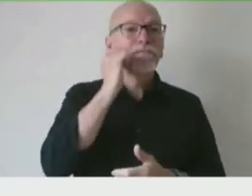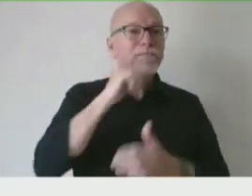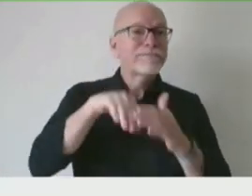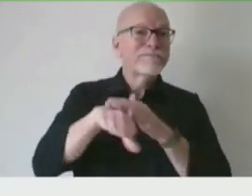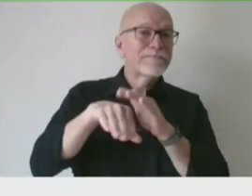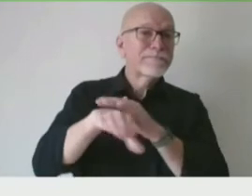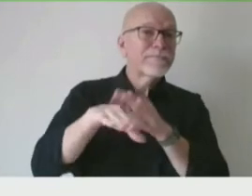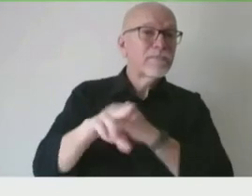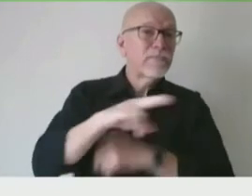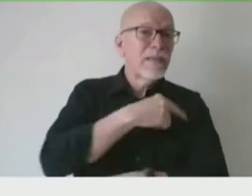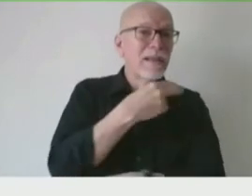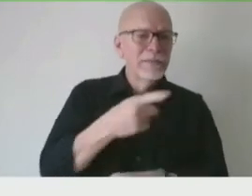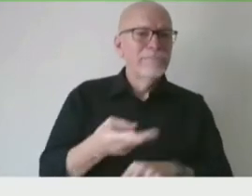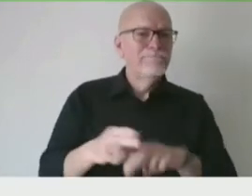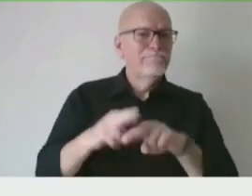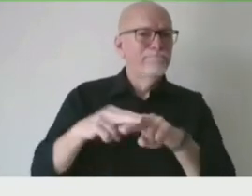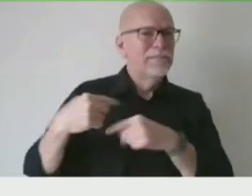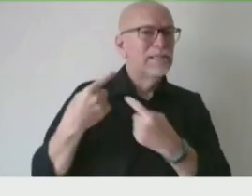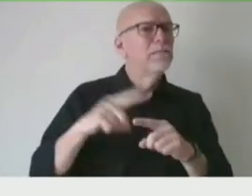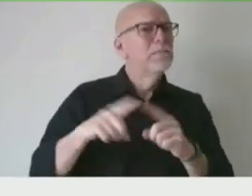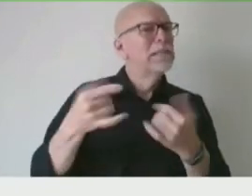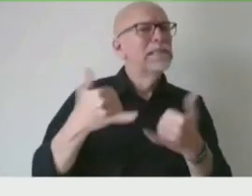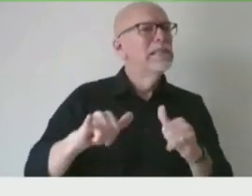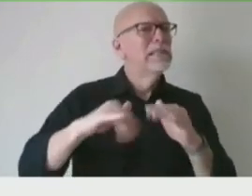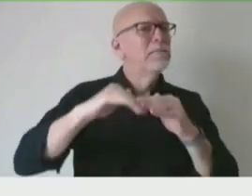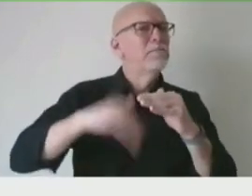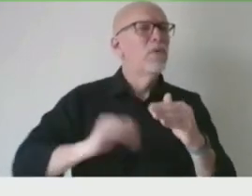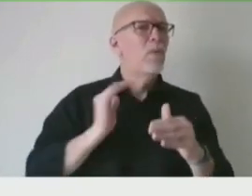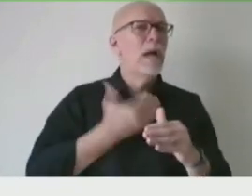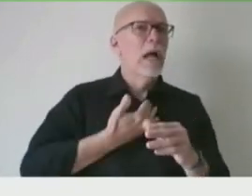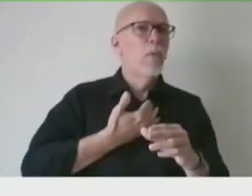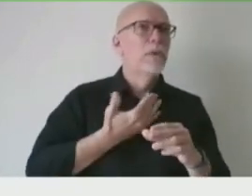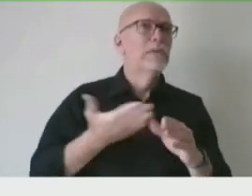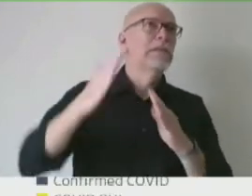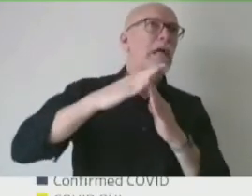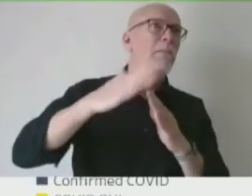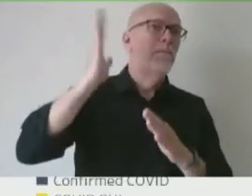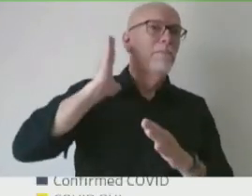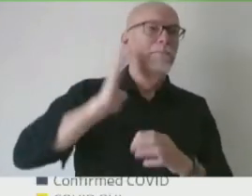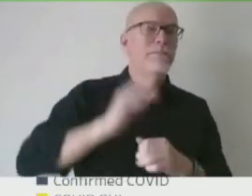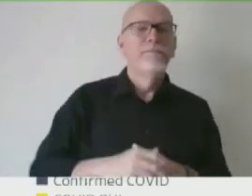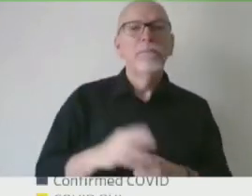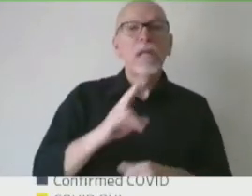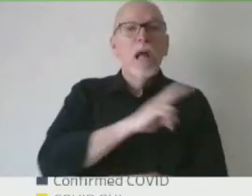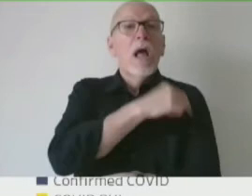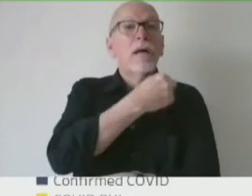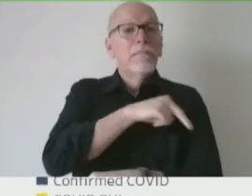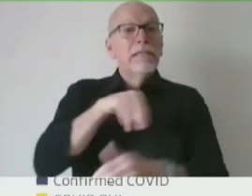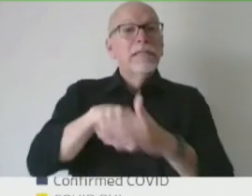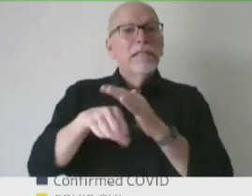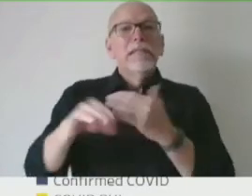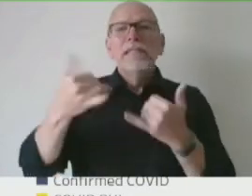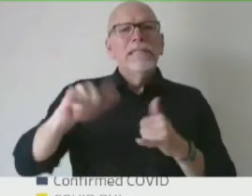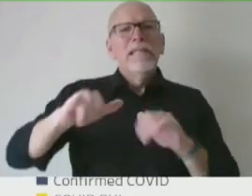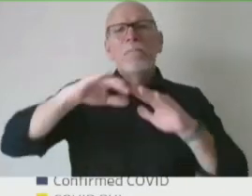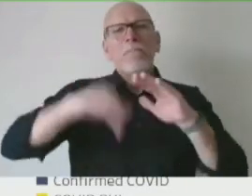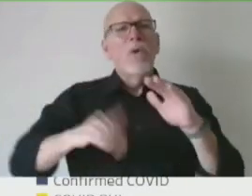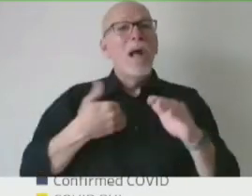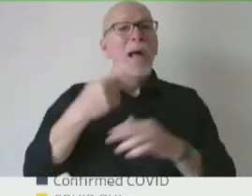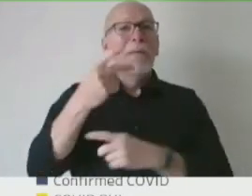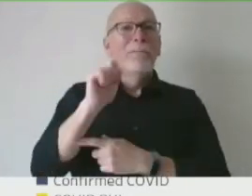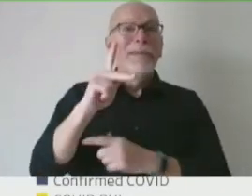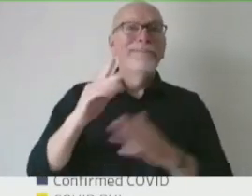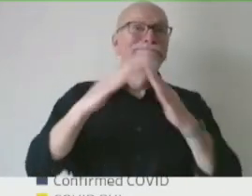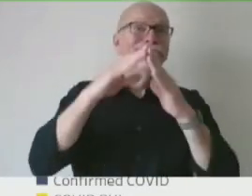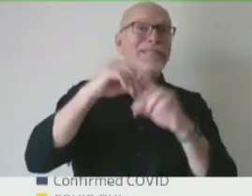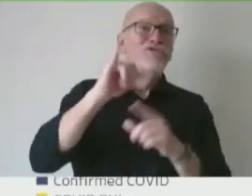have shown an increase lately, but remain well below our peak. Hospitalizations are still far below our peak in December and